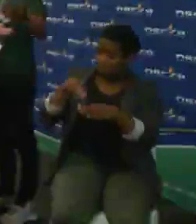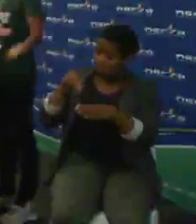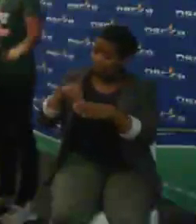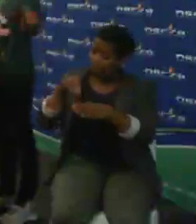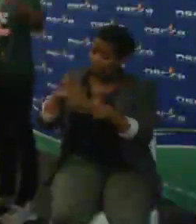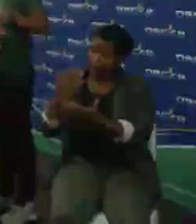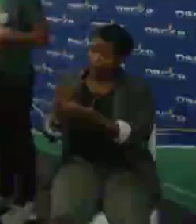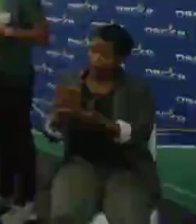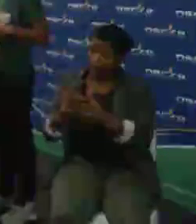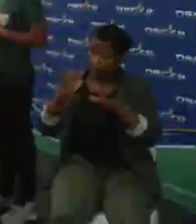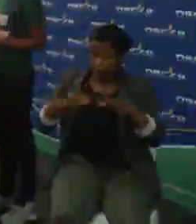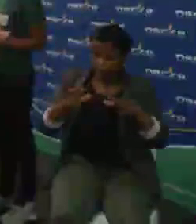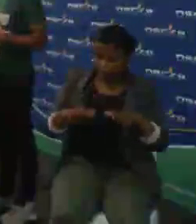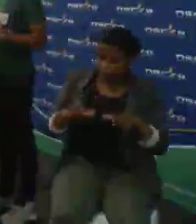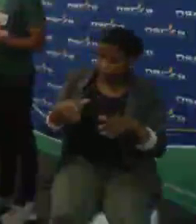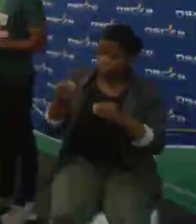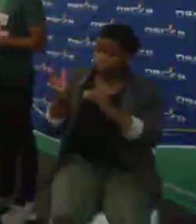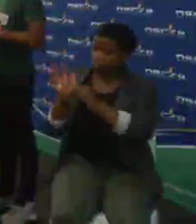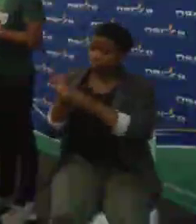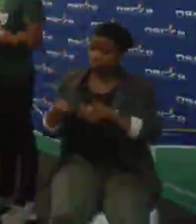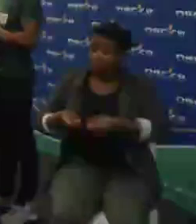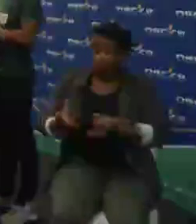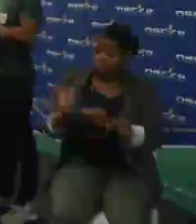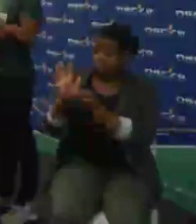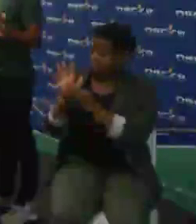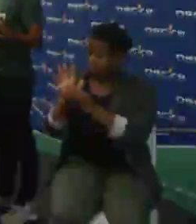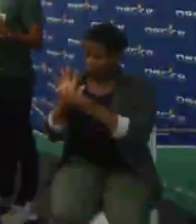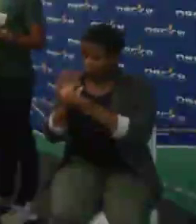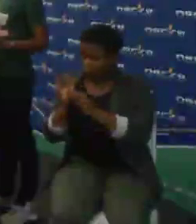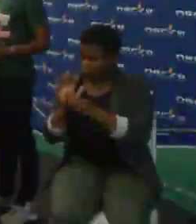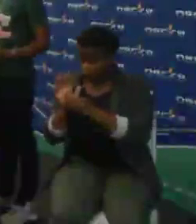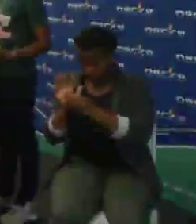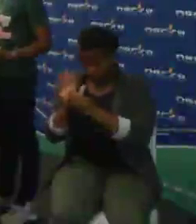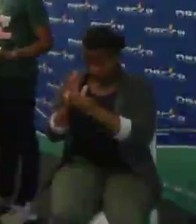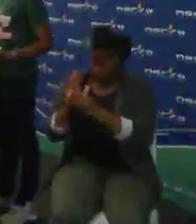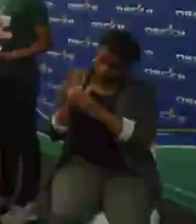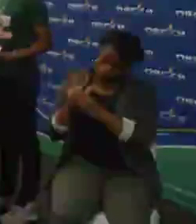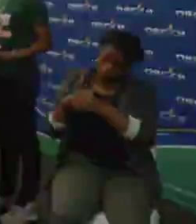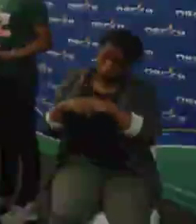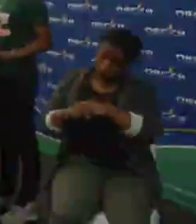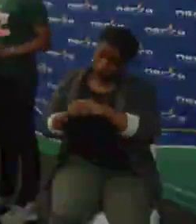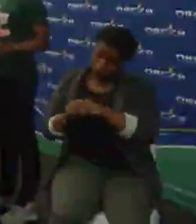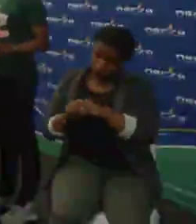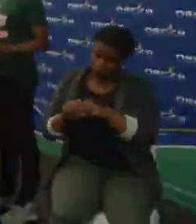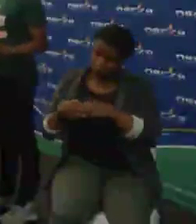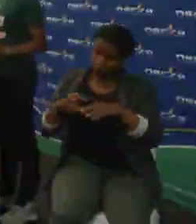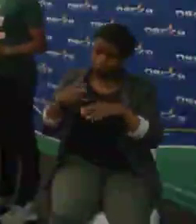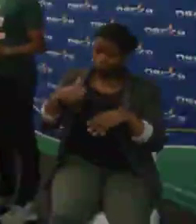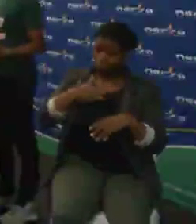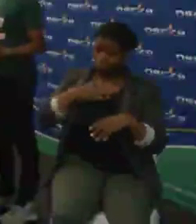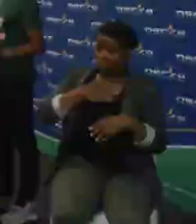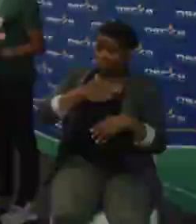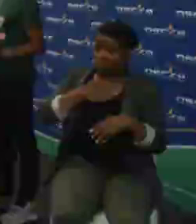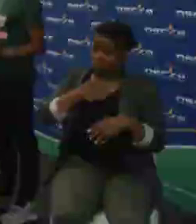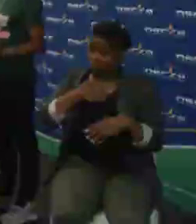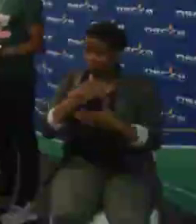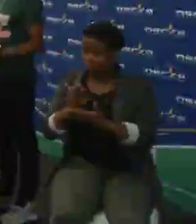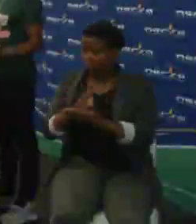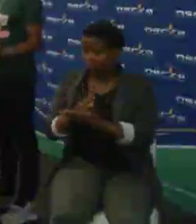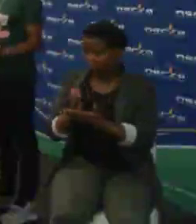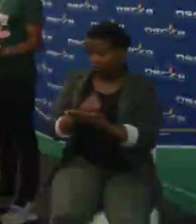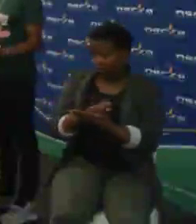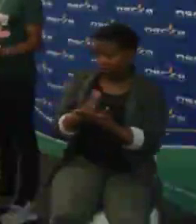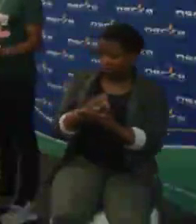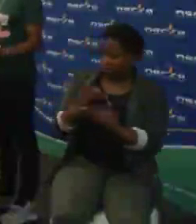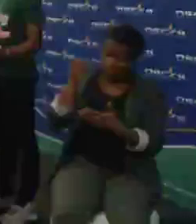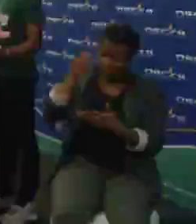not only to people who are supplying them coal, but also the large industrial users. And we feel that in some way there is an undermining